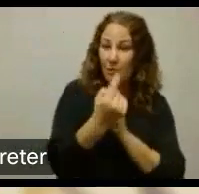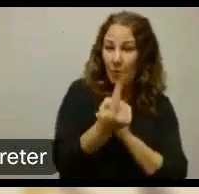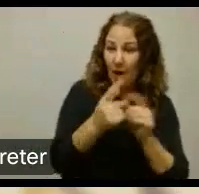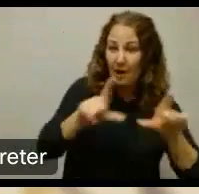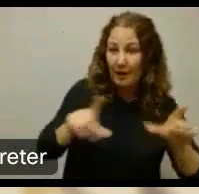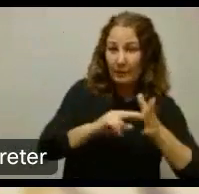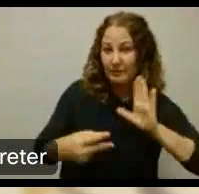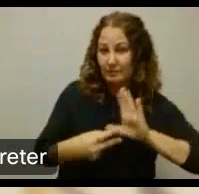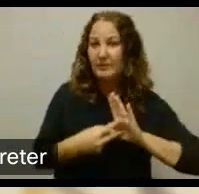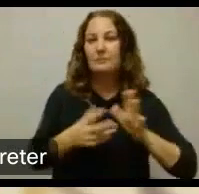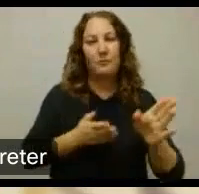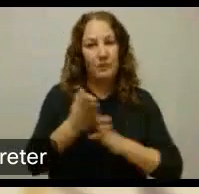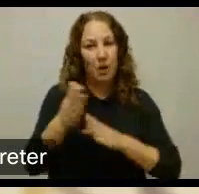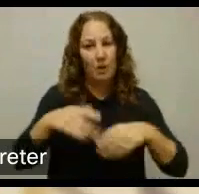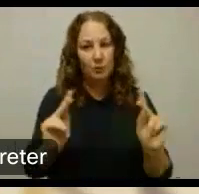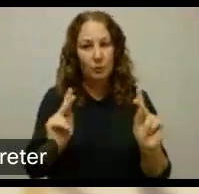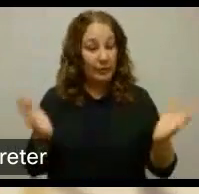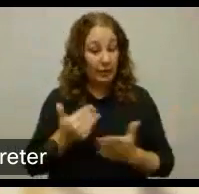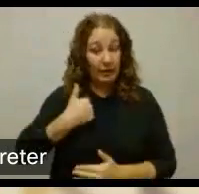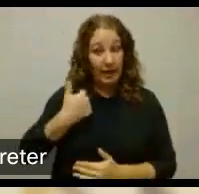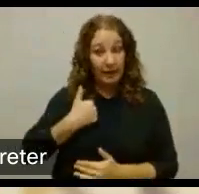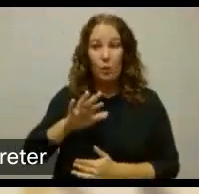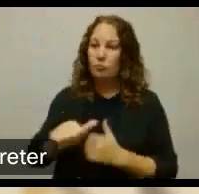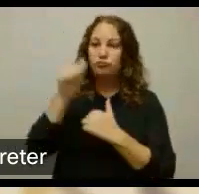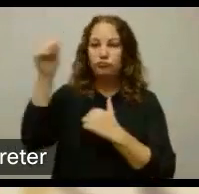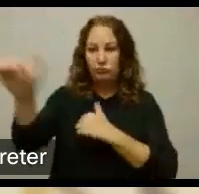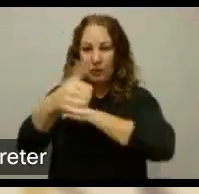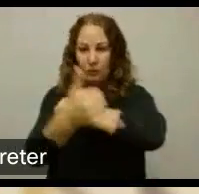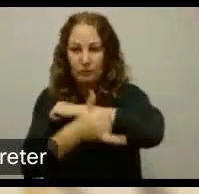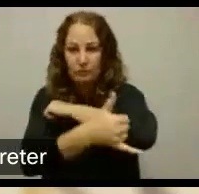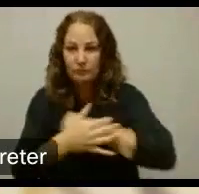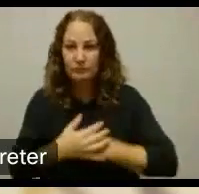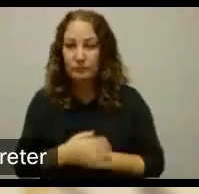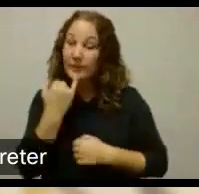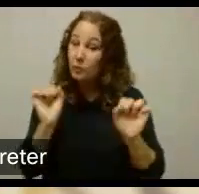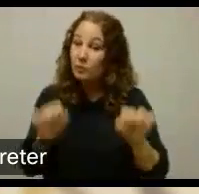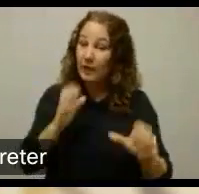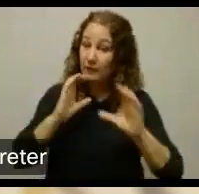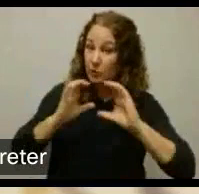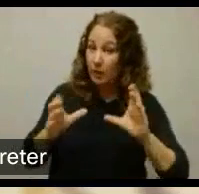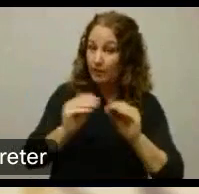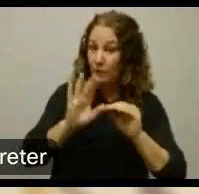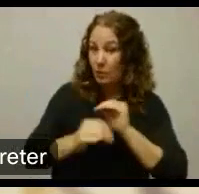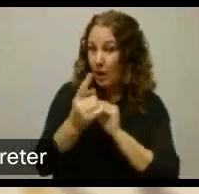professional opportunities, either in Canada or abroad. Having the ability to communicate in more than one